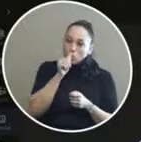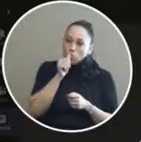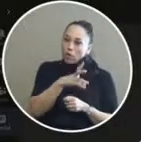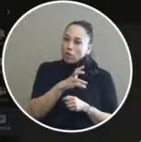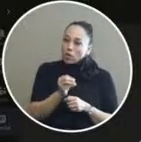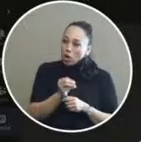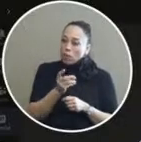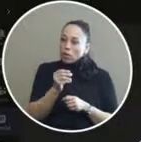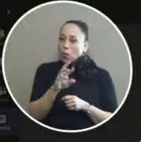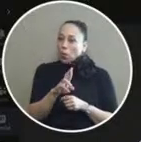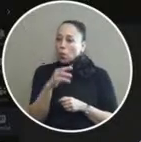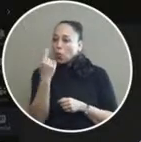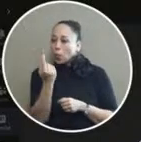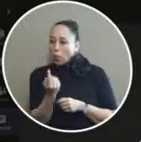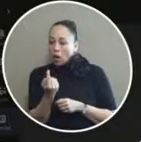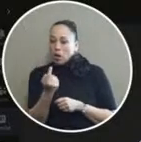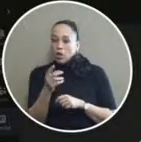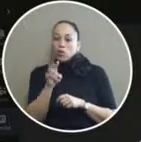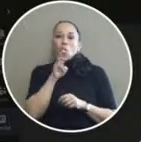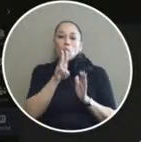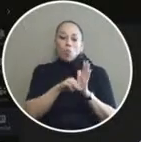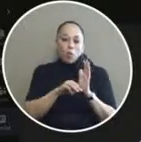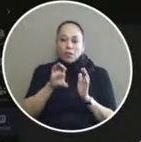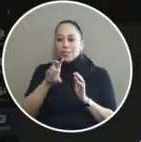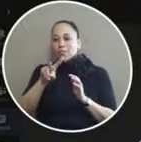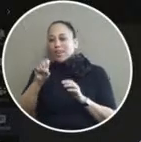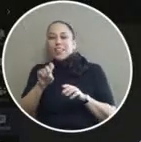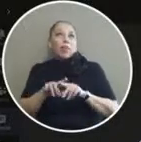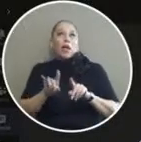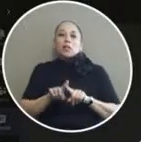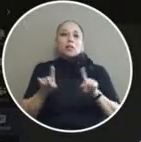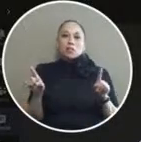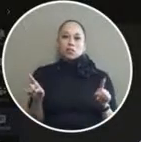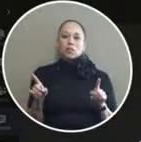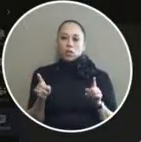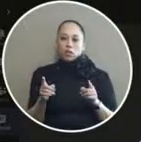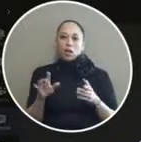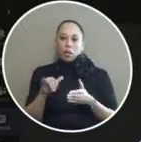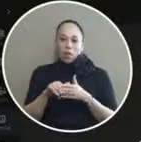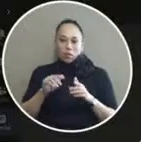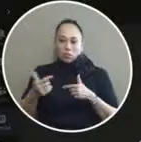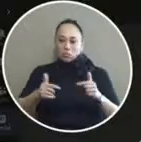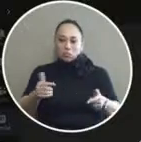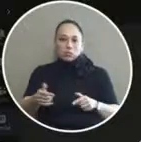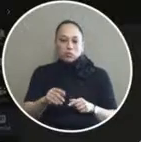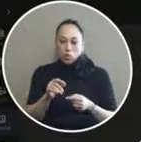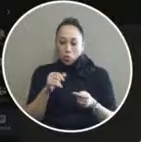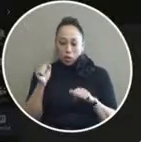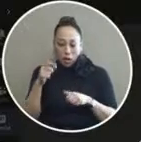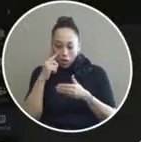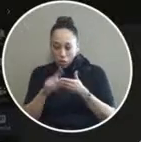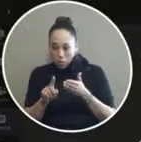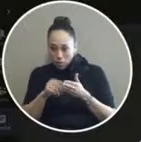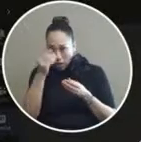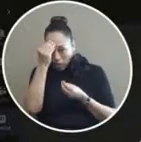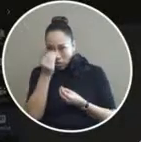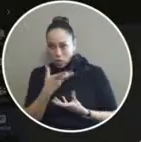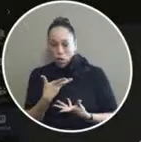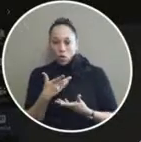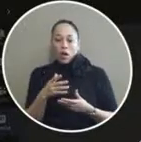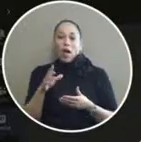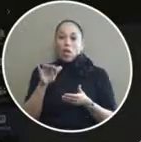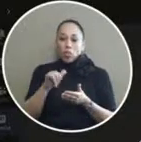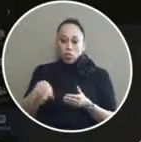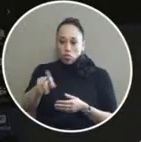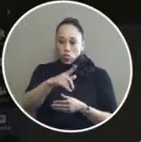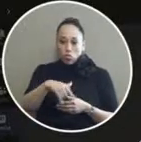company or one of the Walmarts or CVS, that's something different, but I would hope you'd pass those on to us so we can investigate. Because like I said,